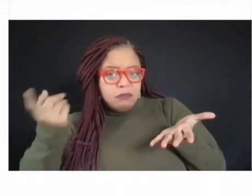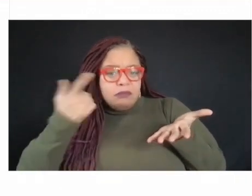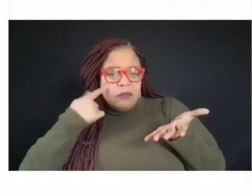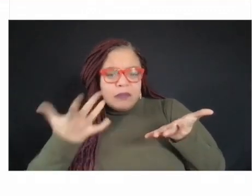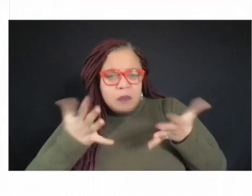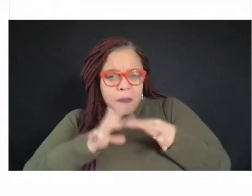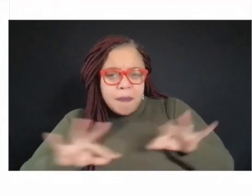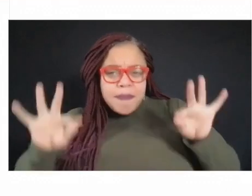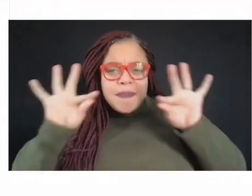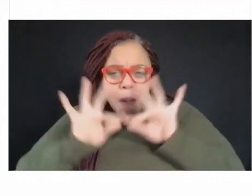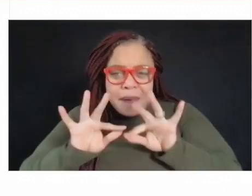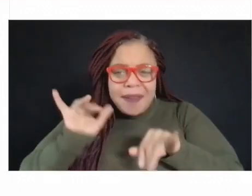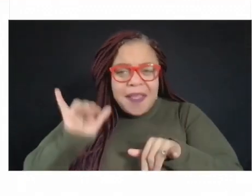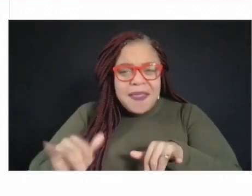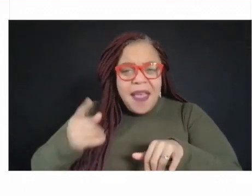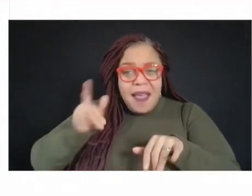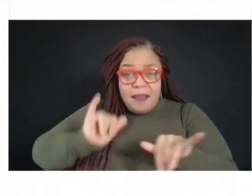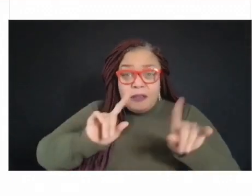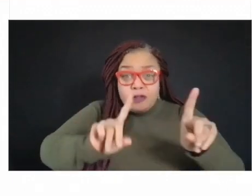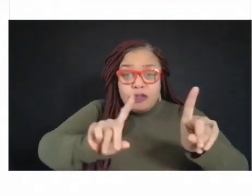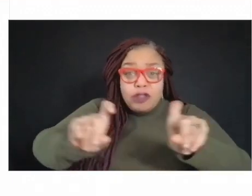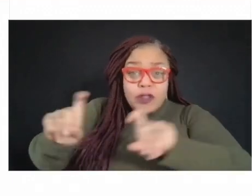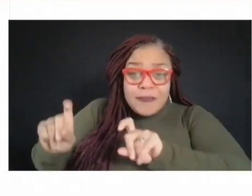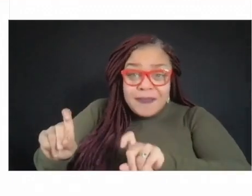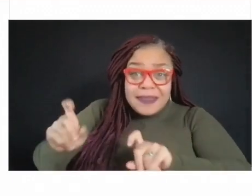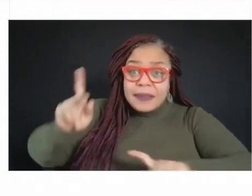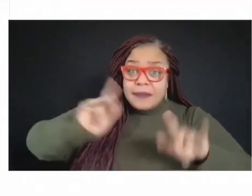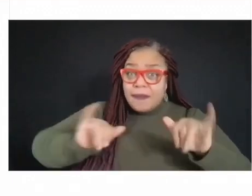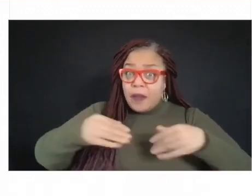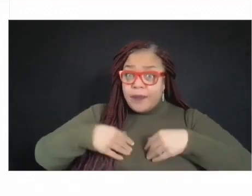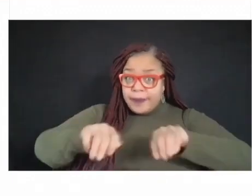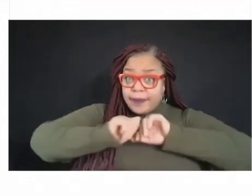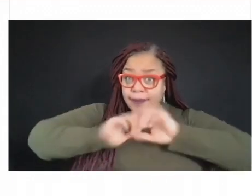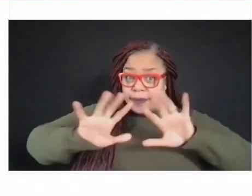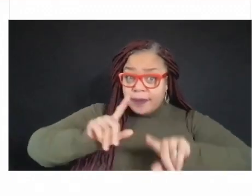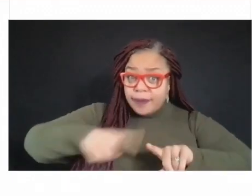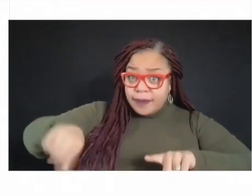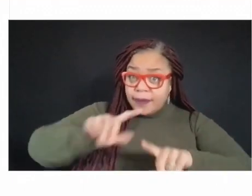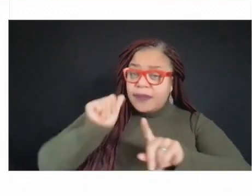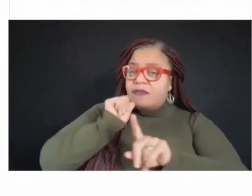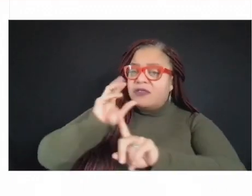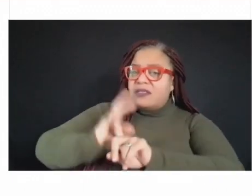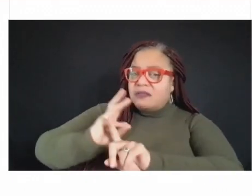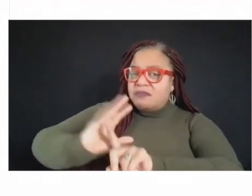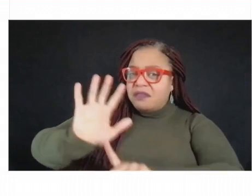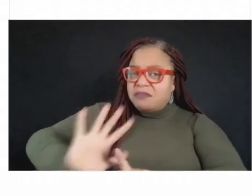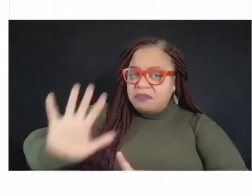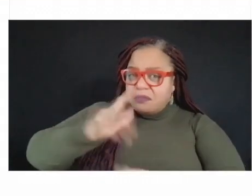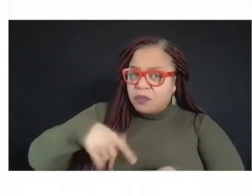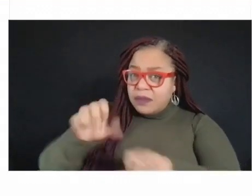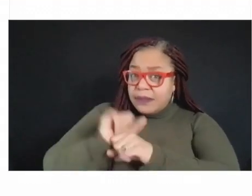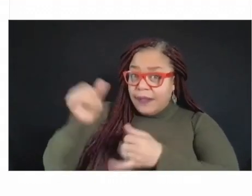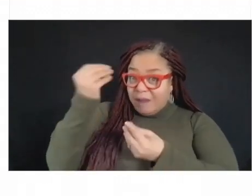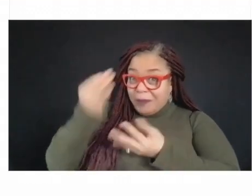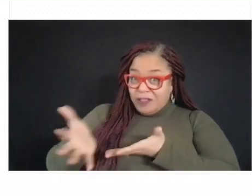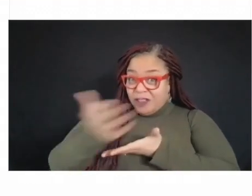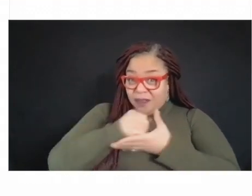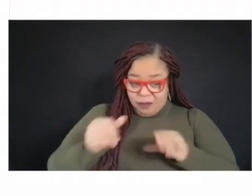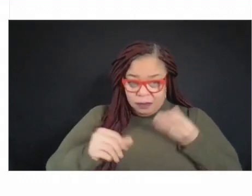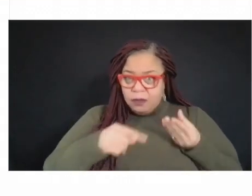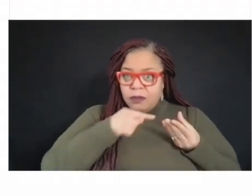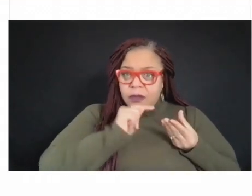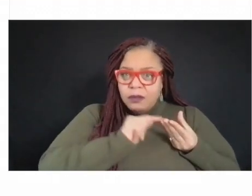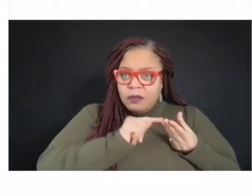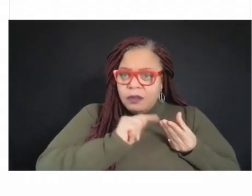surveys that we've implemented about every 6 months. We take that information and we try to craft messaging